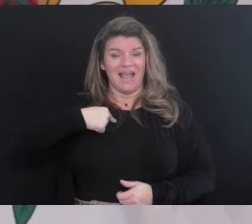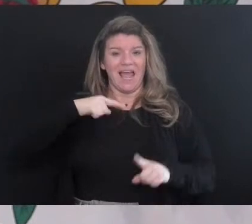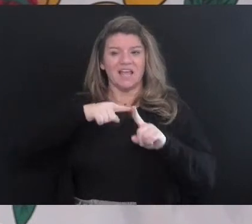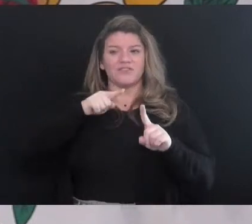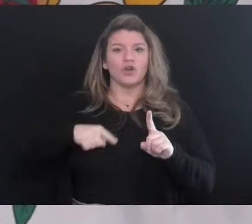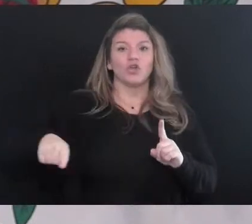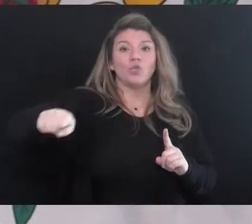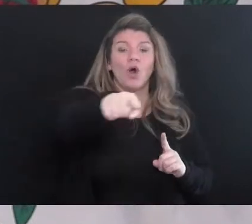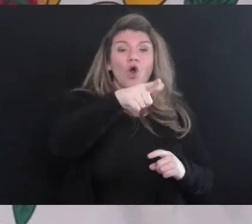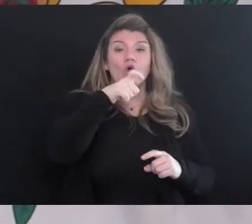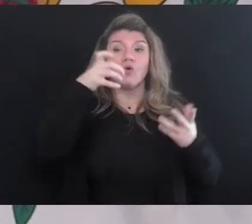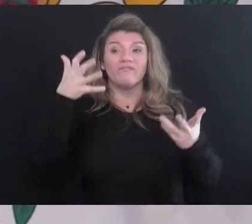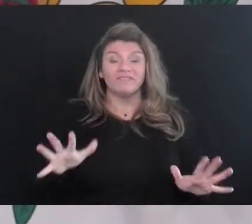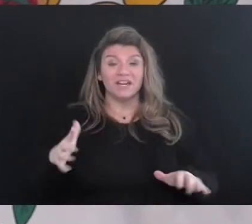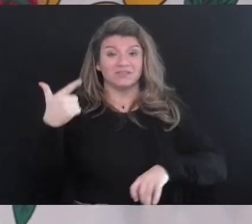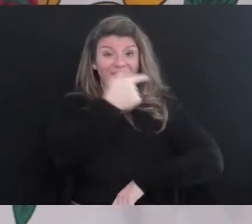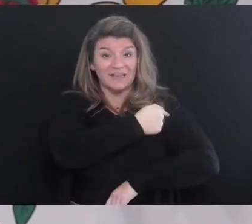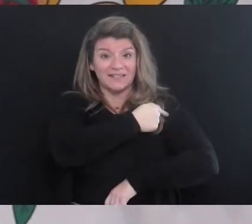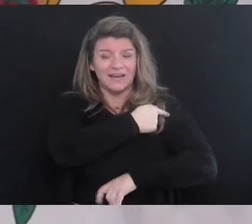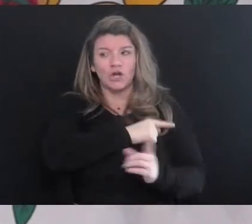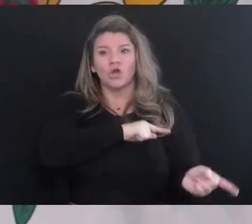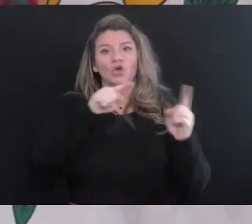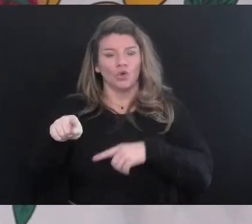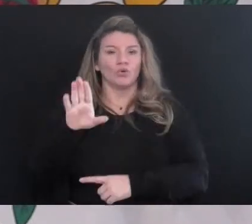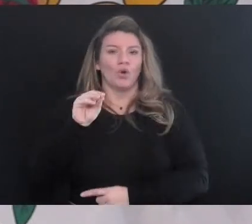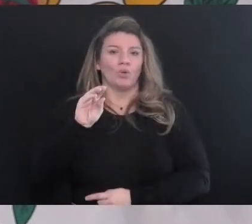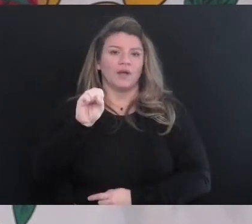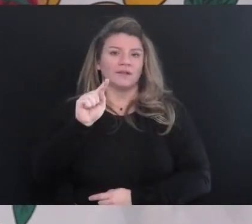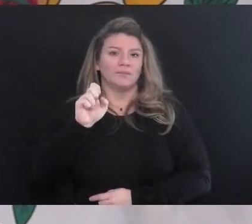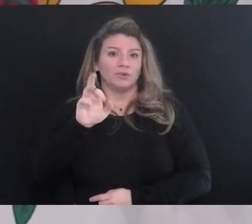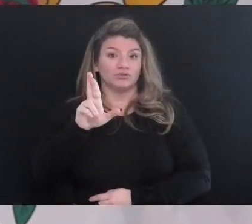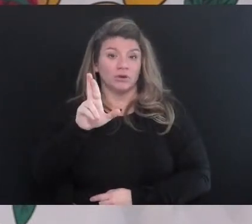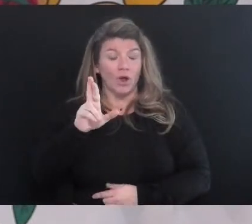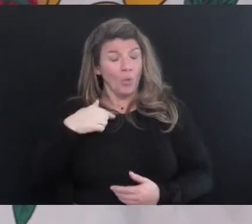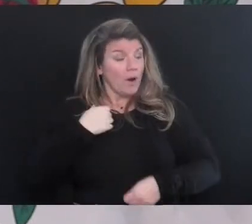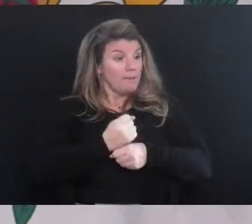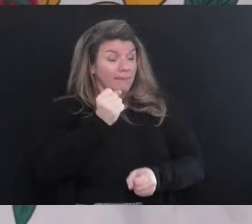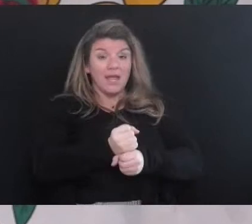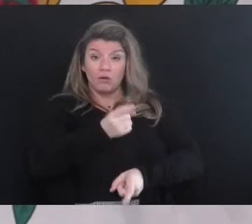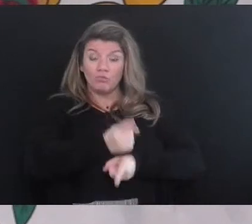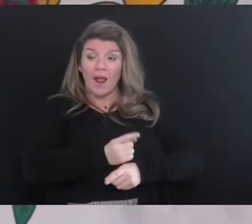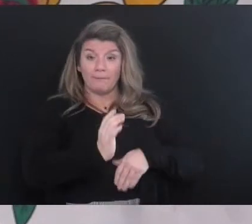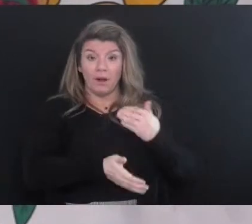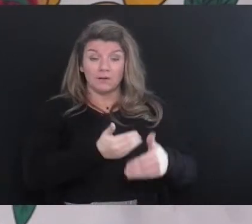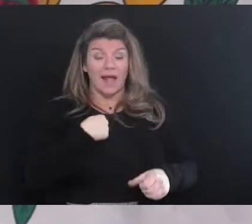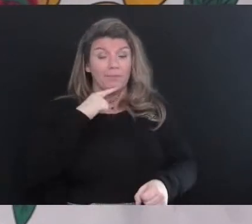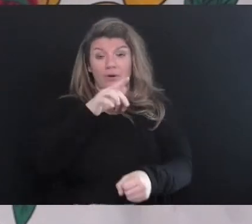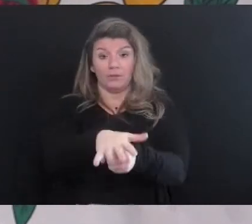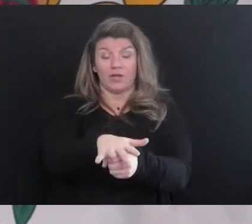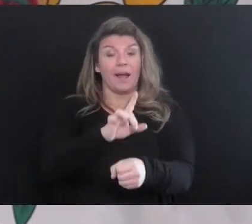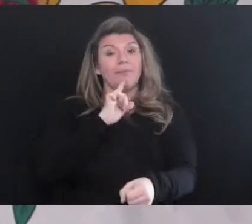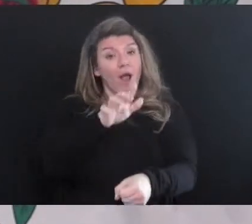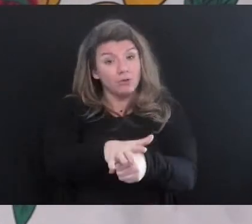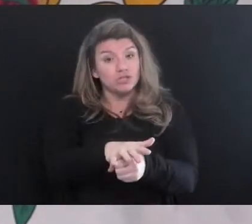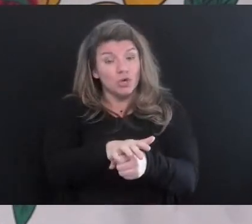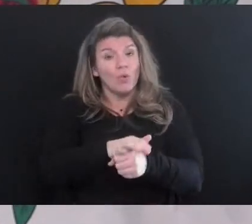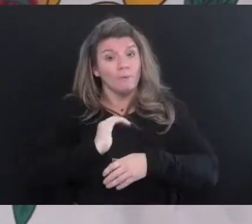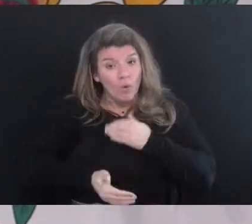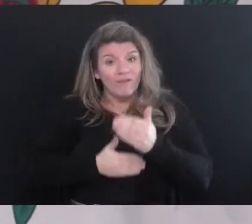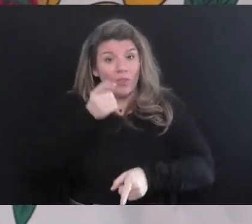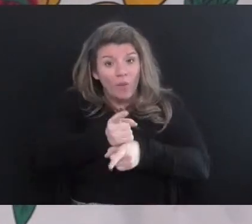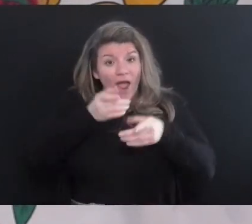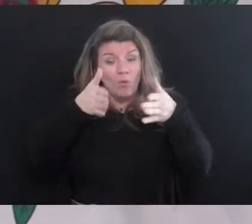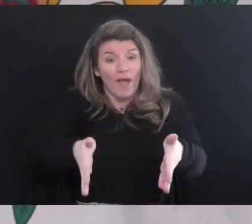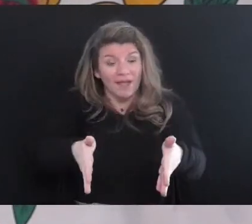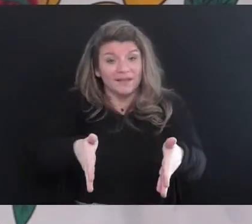are vaccinated, get their booster shot. We're making progress. I'll promise you we're making progress by just